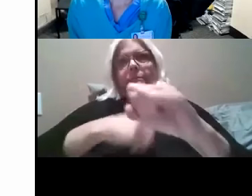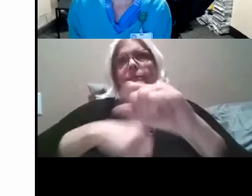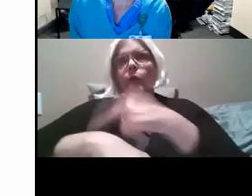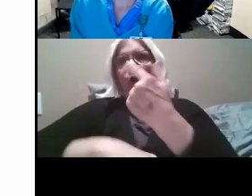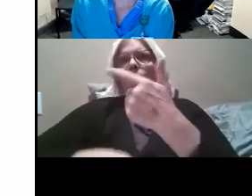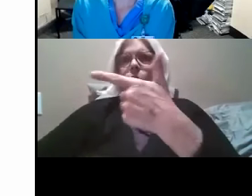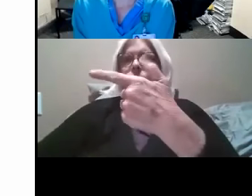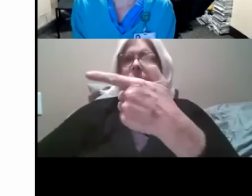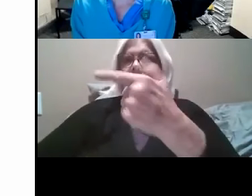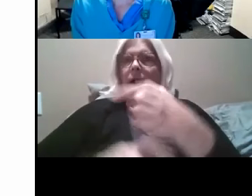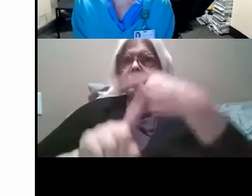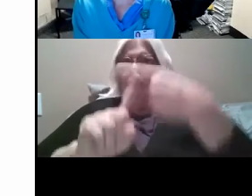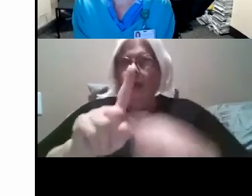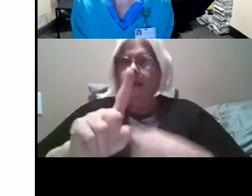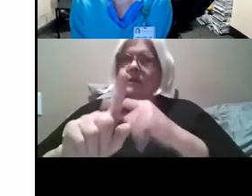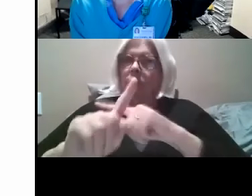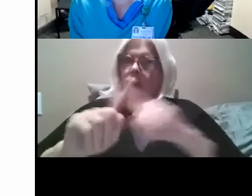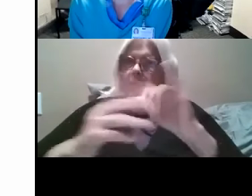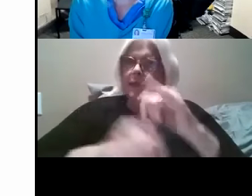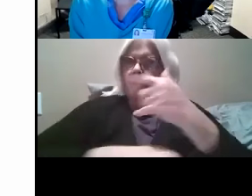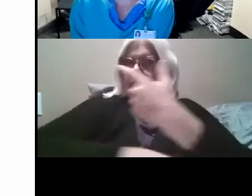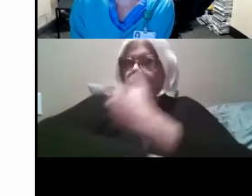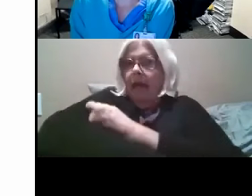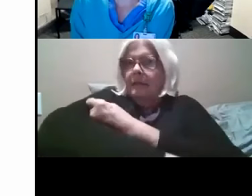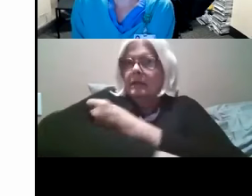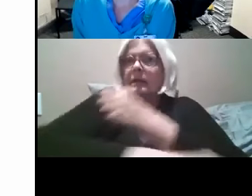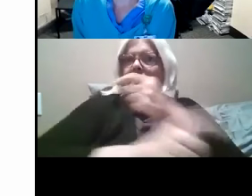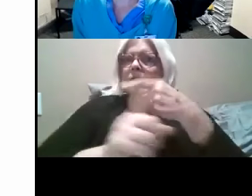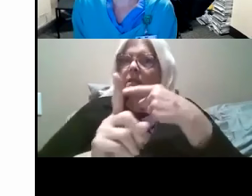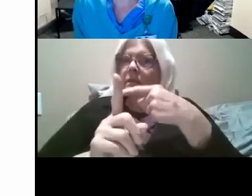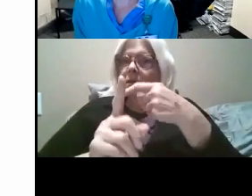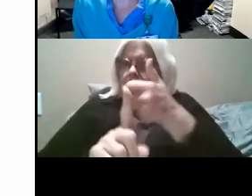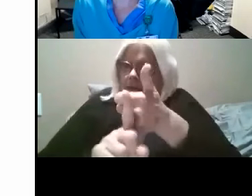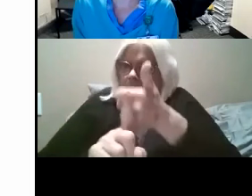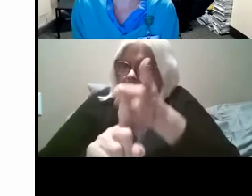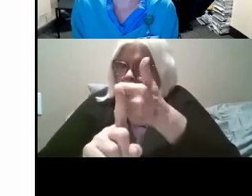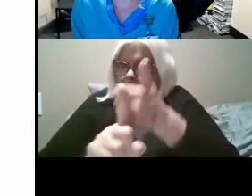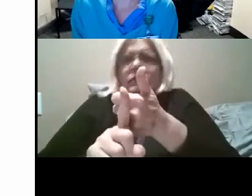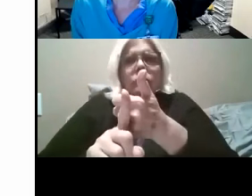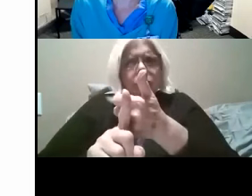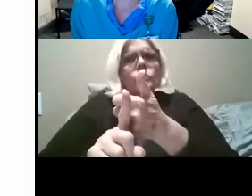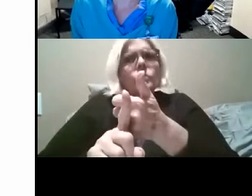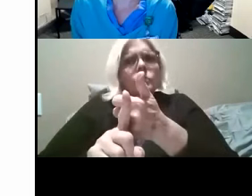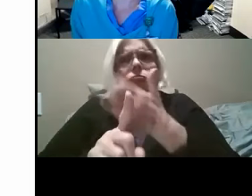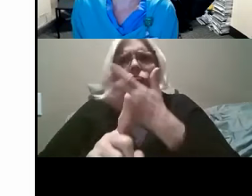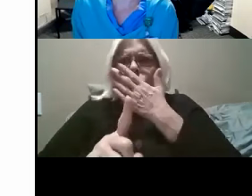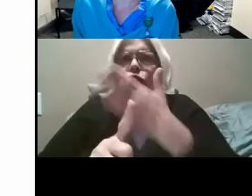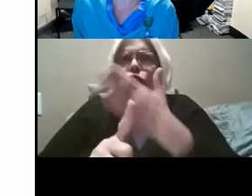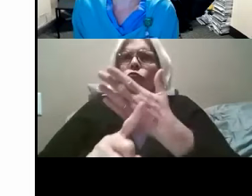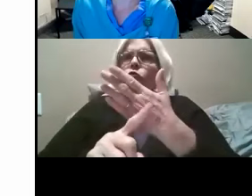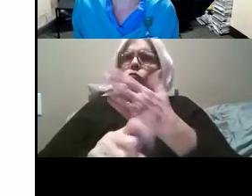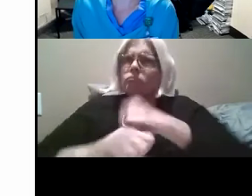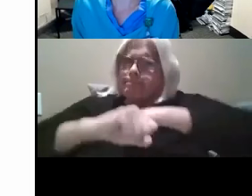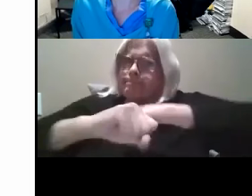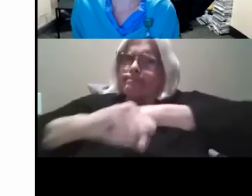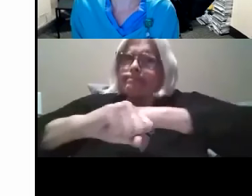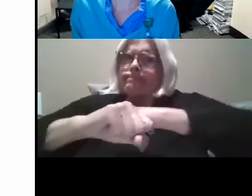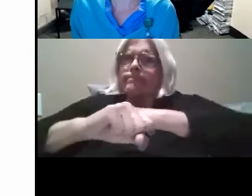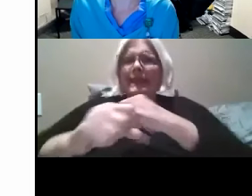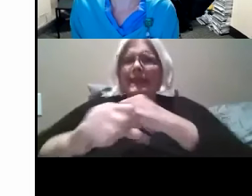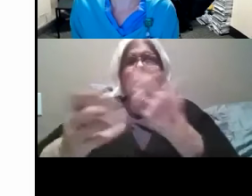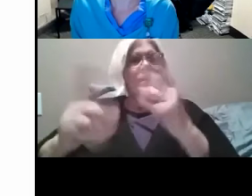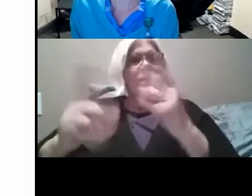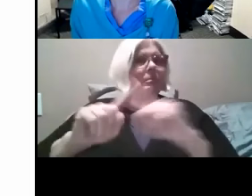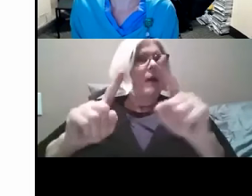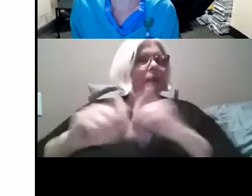vaccine, but we don't know yet how long it will last. And part of tonight and part of just talking about vaccines is that